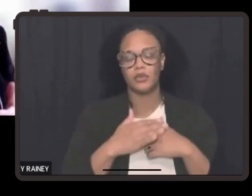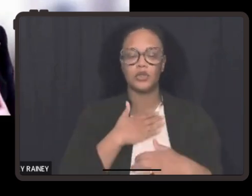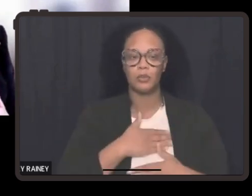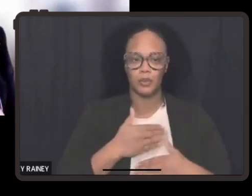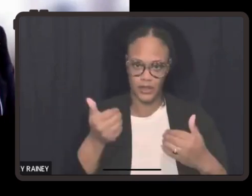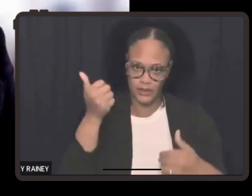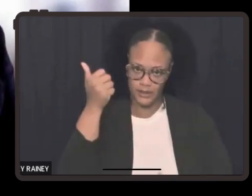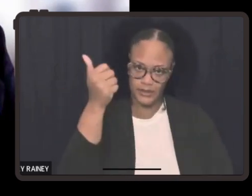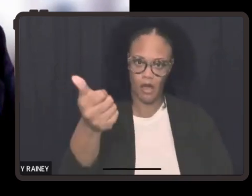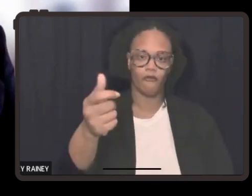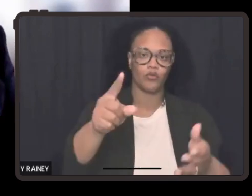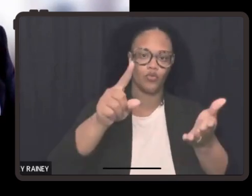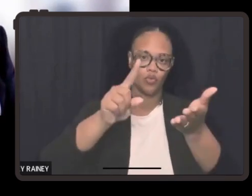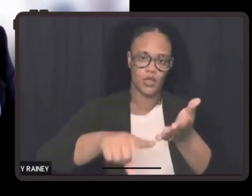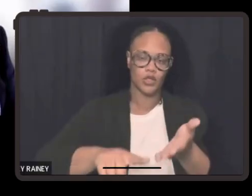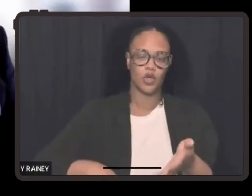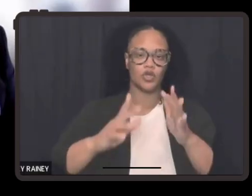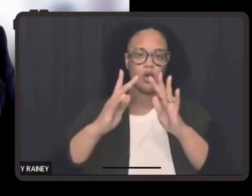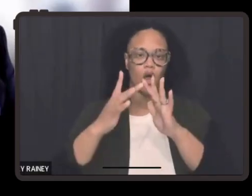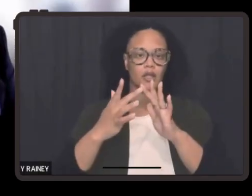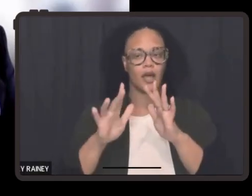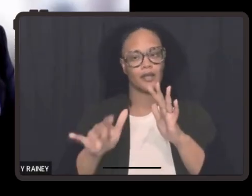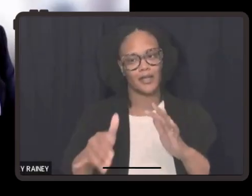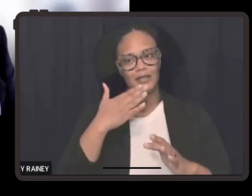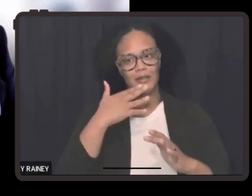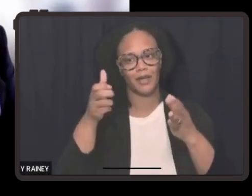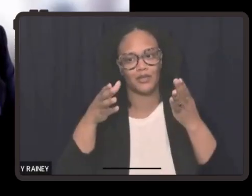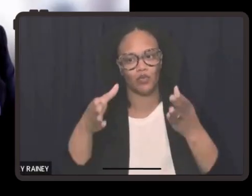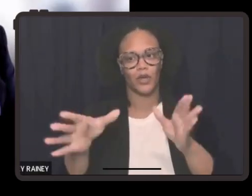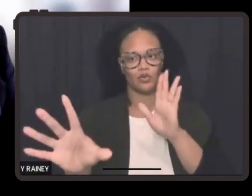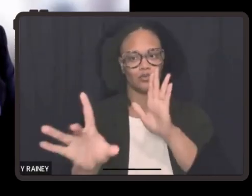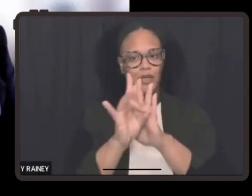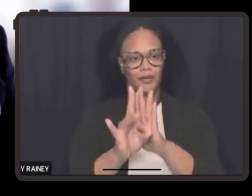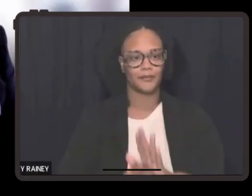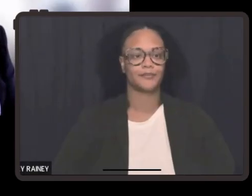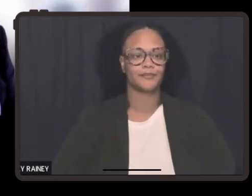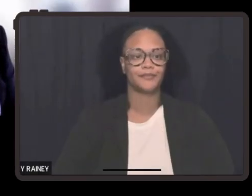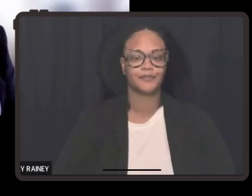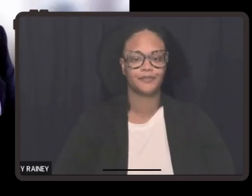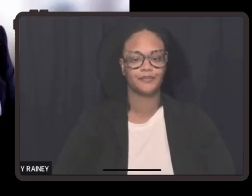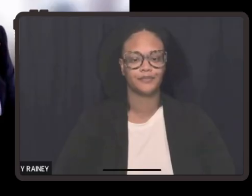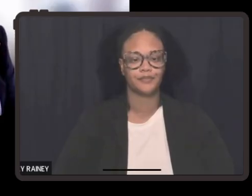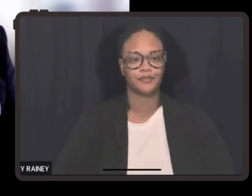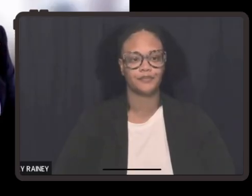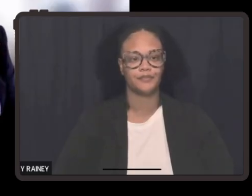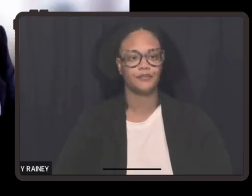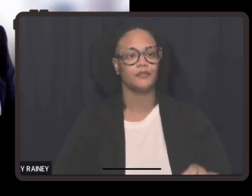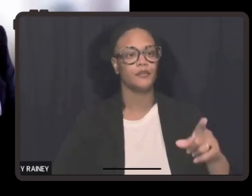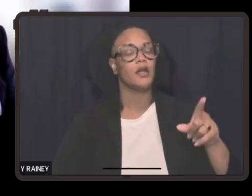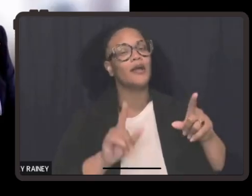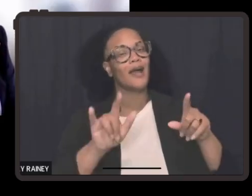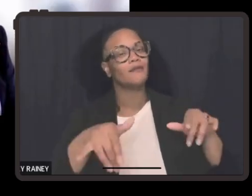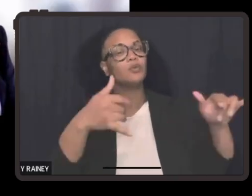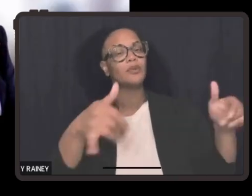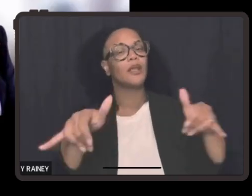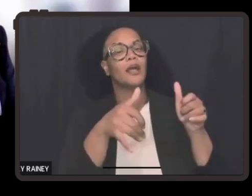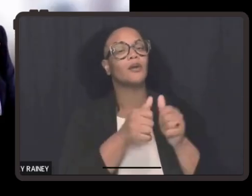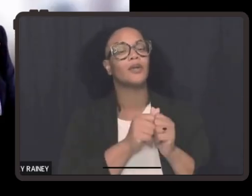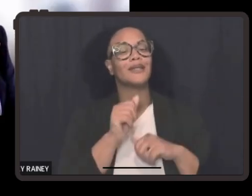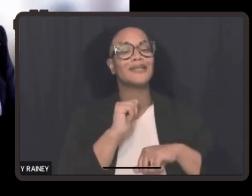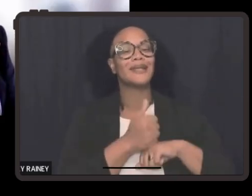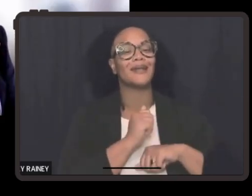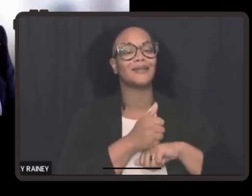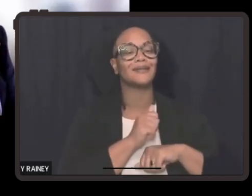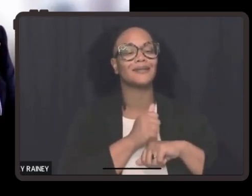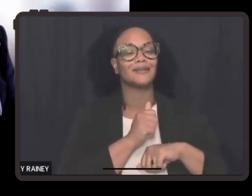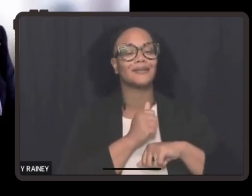your research online. I think is the best thing. Yeah, and you have to play around with the settings, because in our